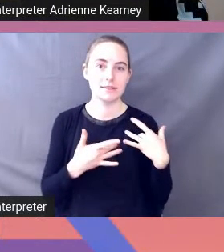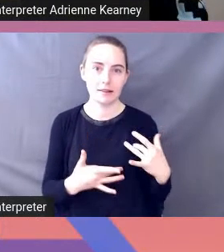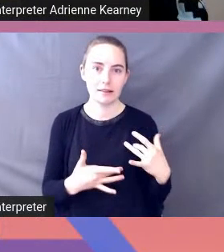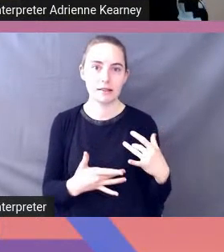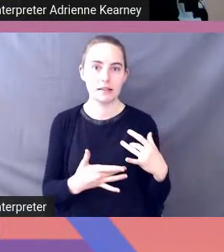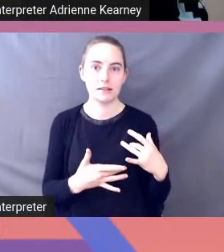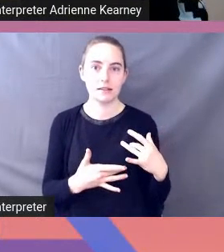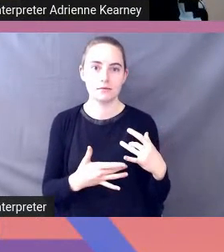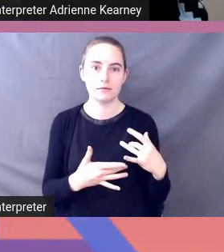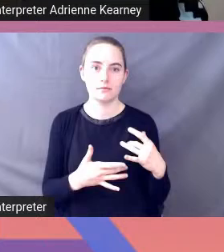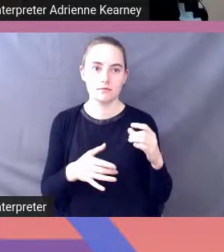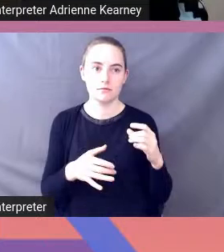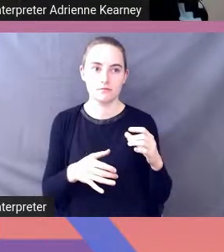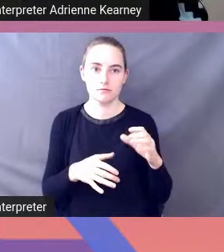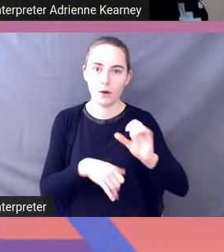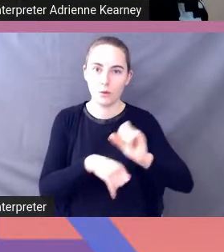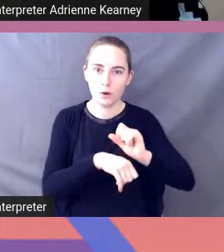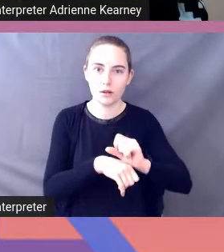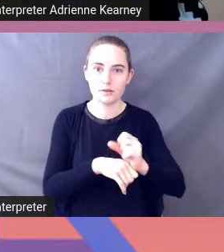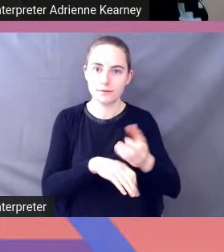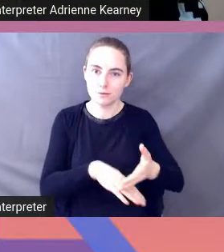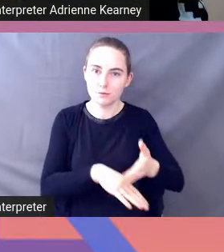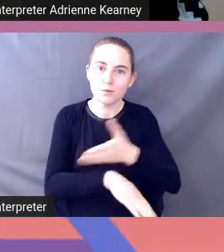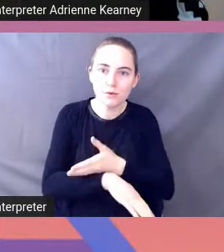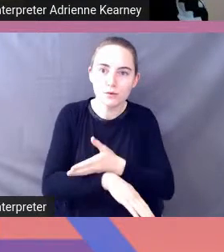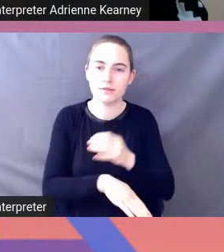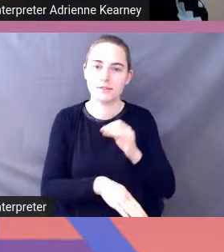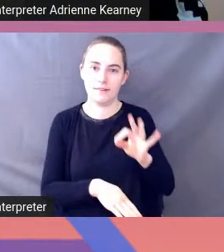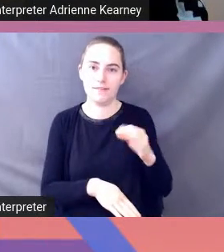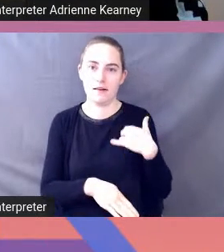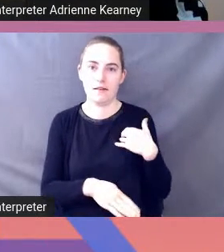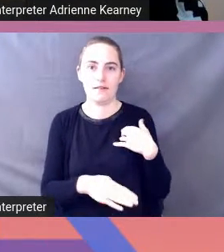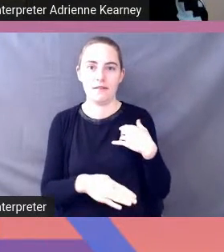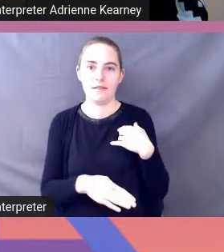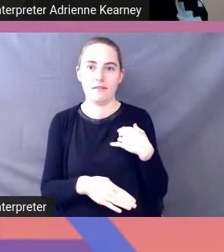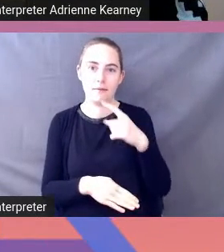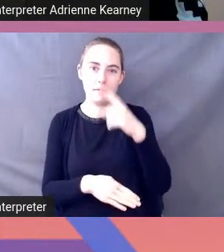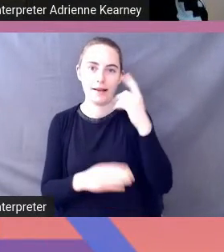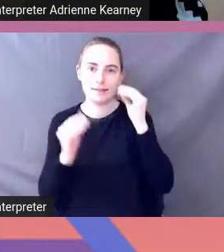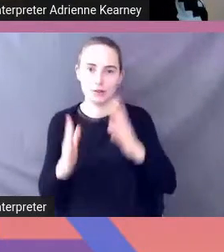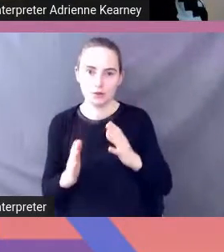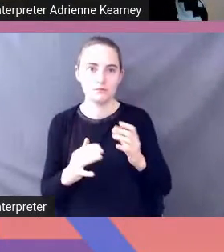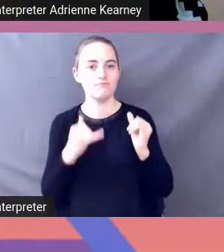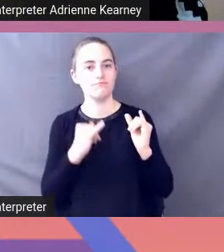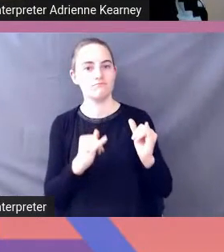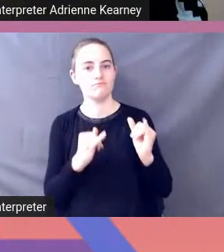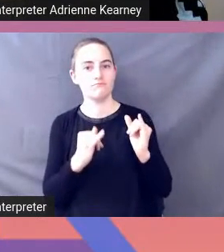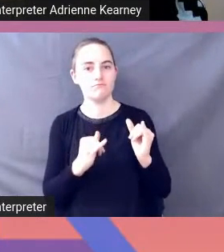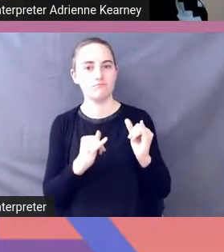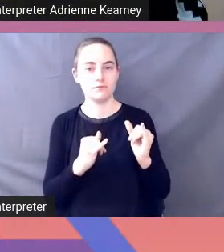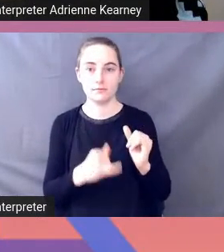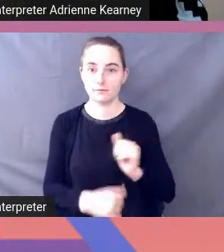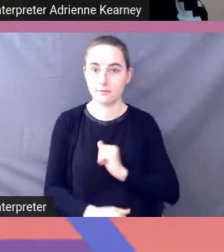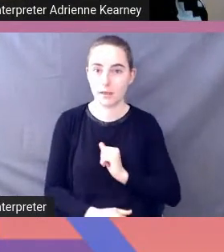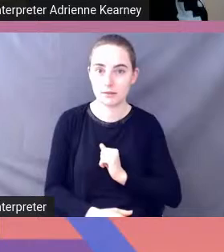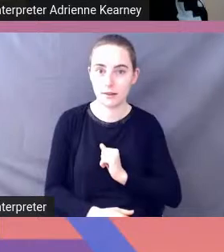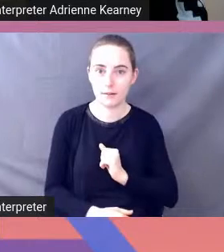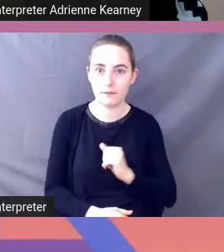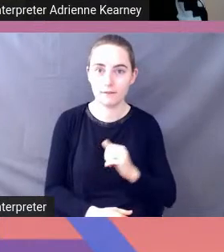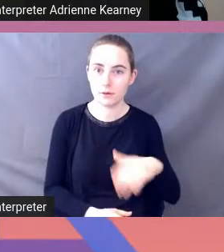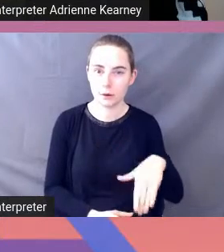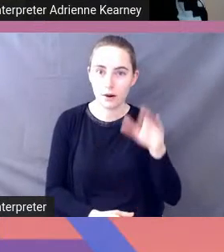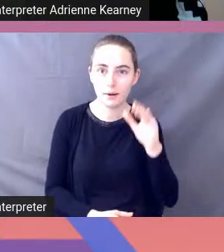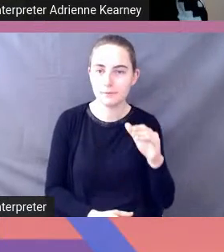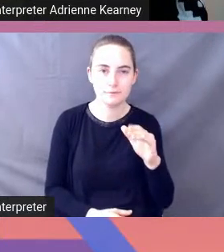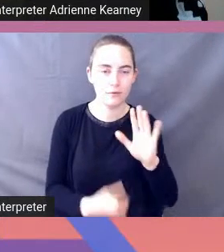white teachers, but I didn't have a Black teacher since until I got to college. My entire life. Yeah, can you imagine that? I grew up in